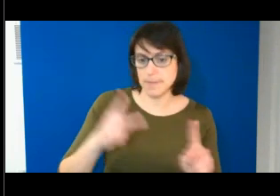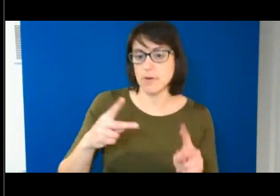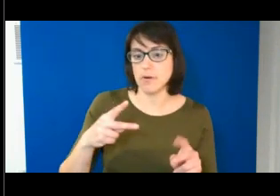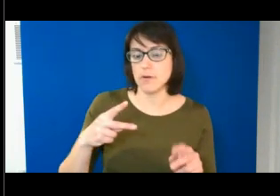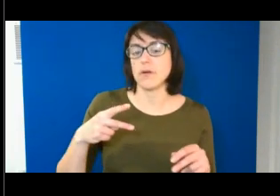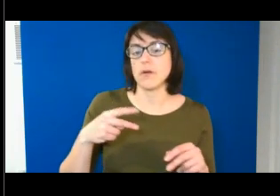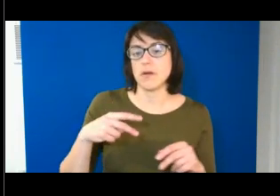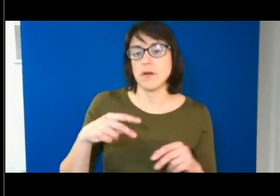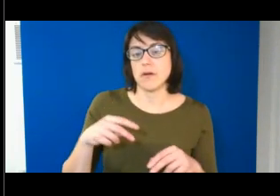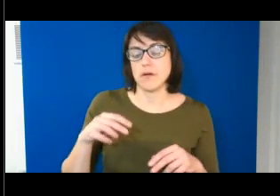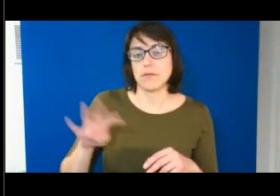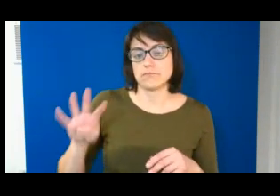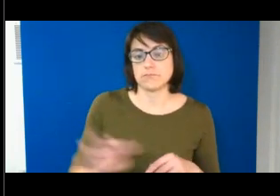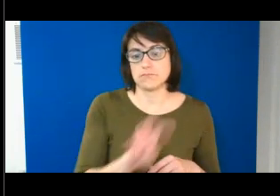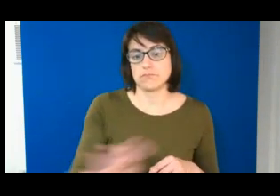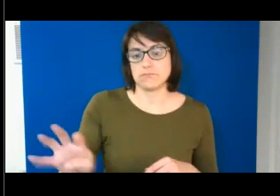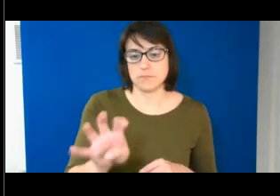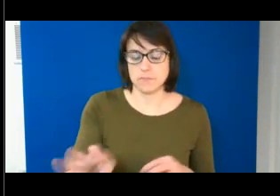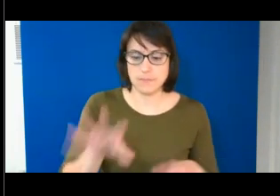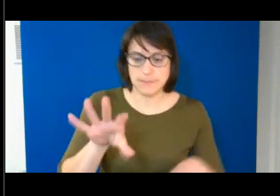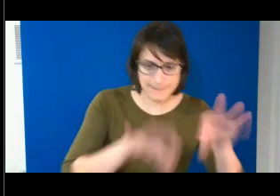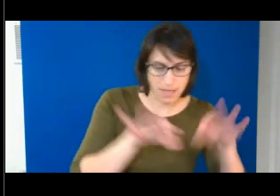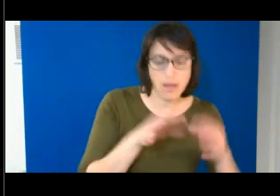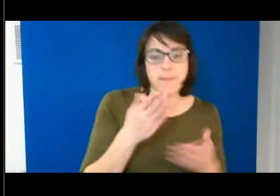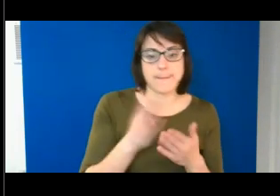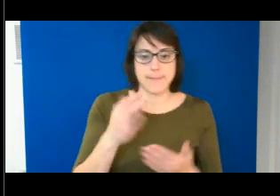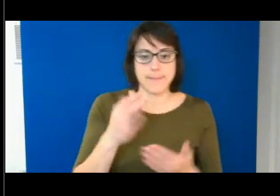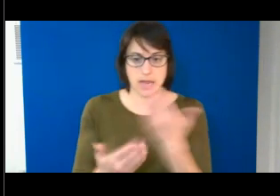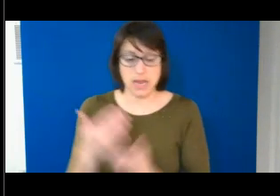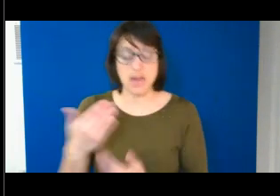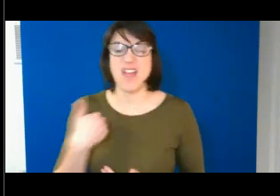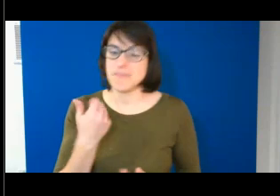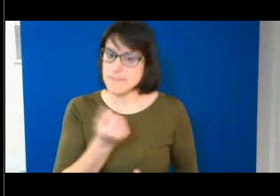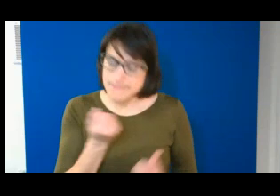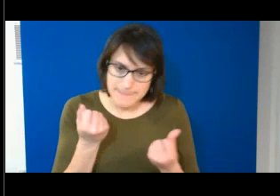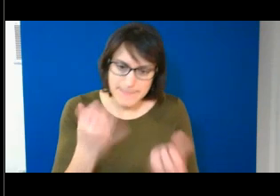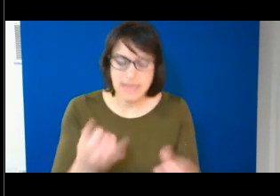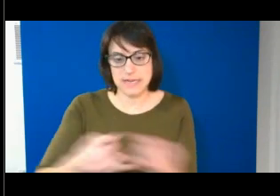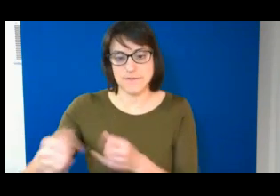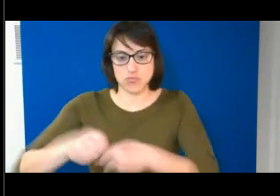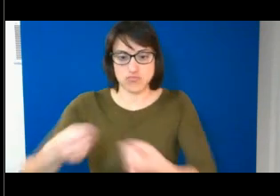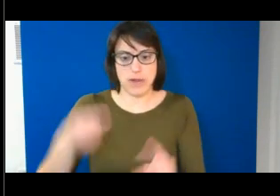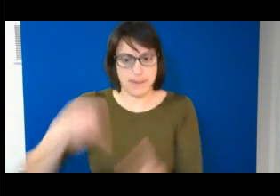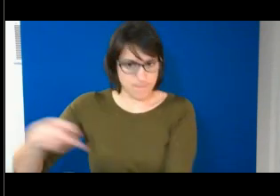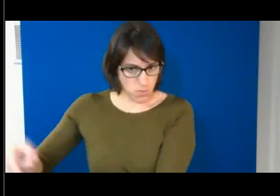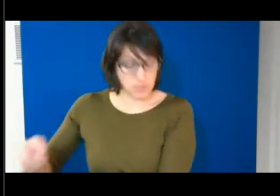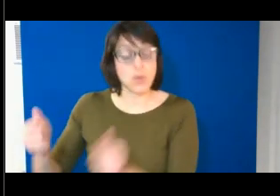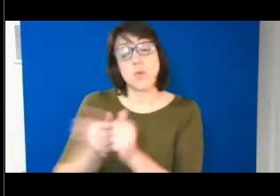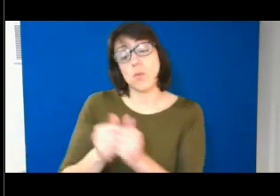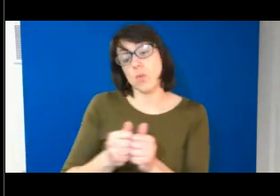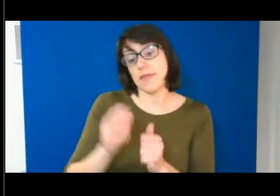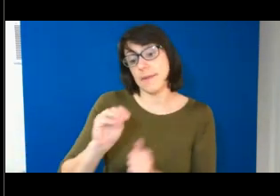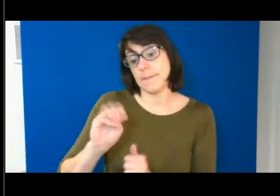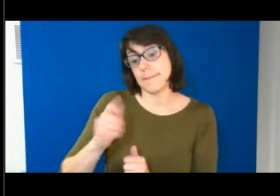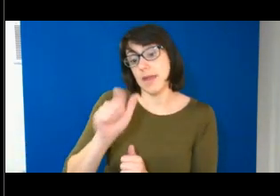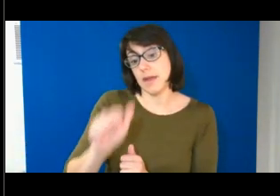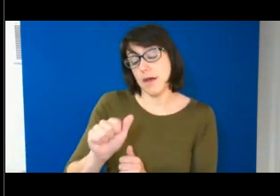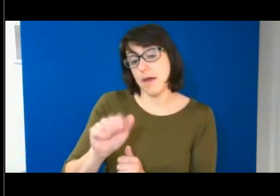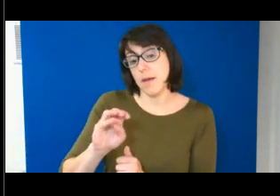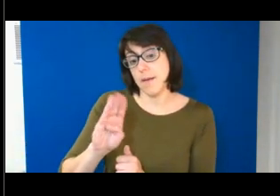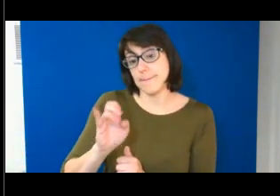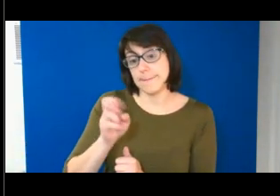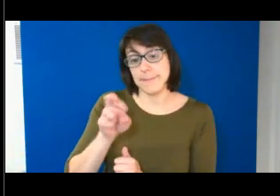there's different individual breaking points that are occurring. With the mega binder, instead of having 40 people out in the